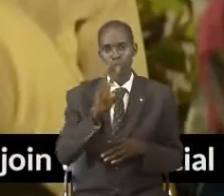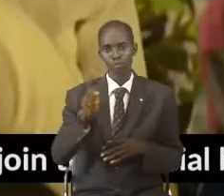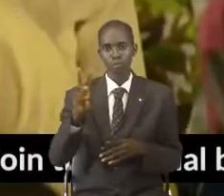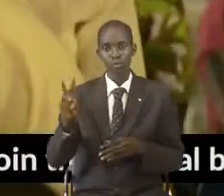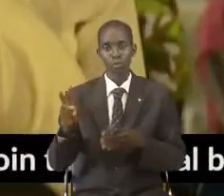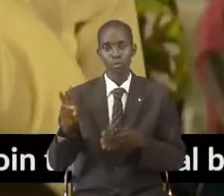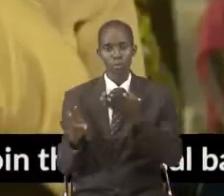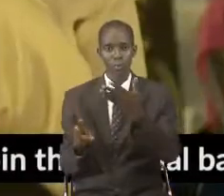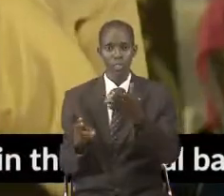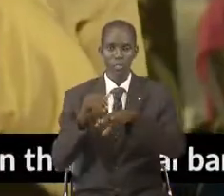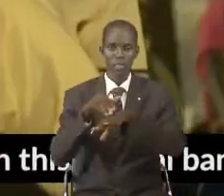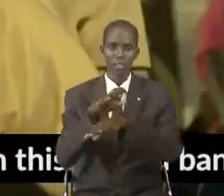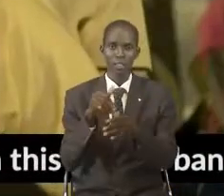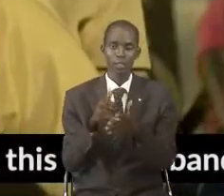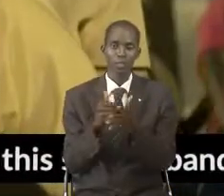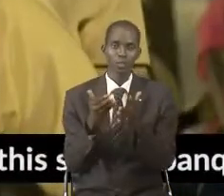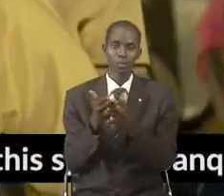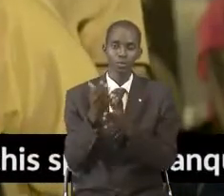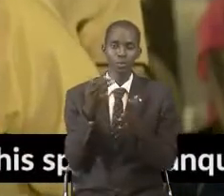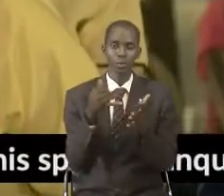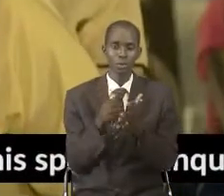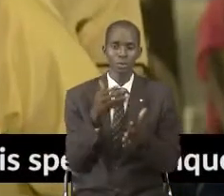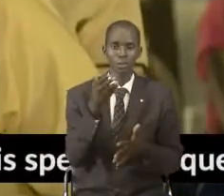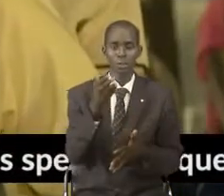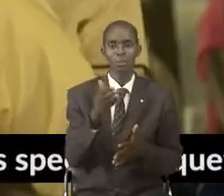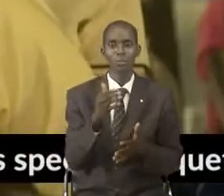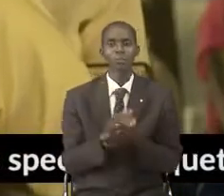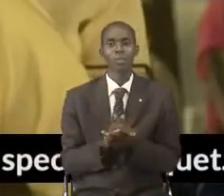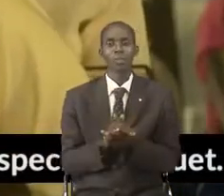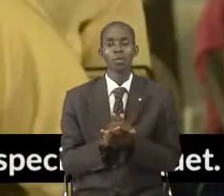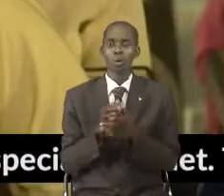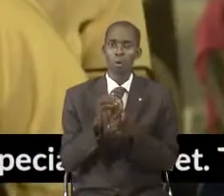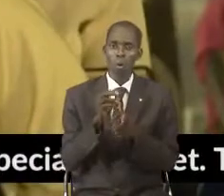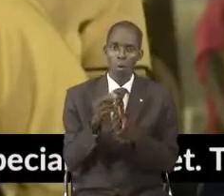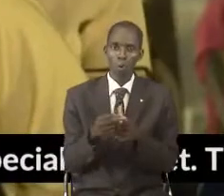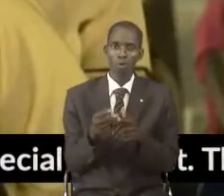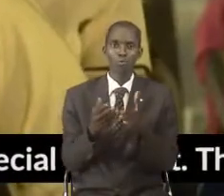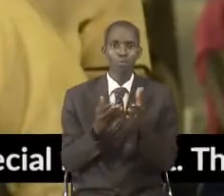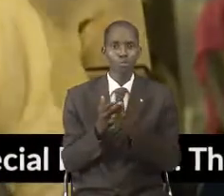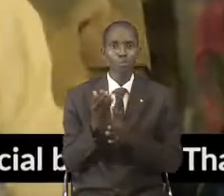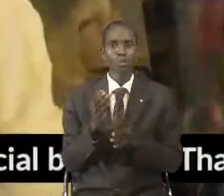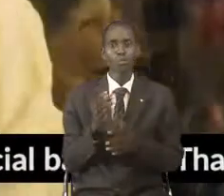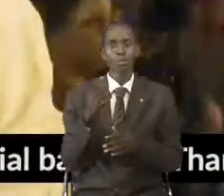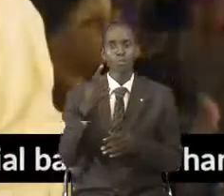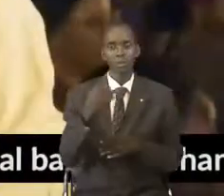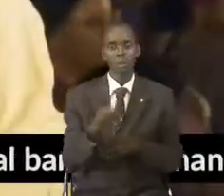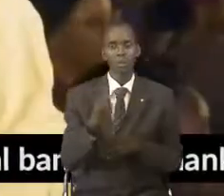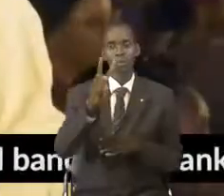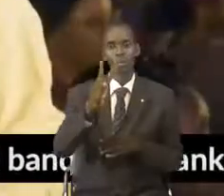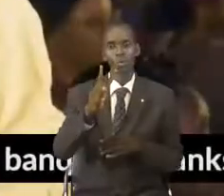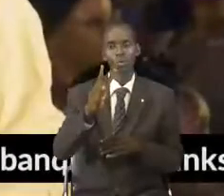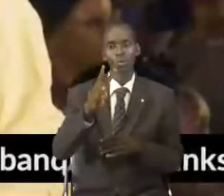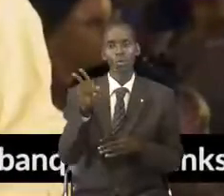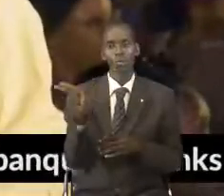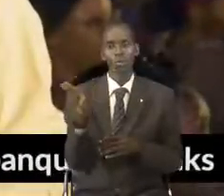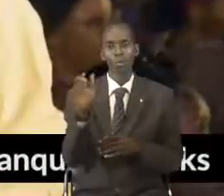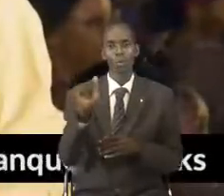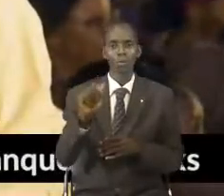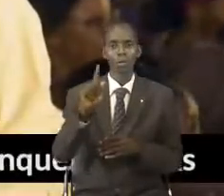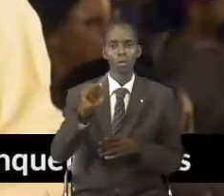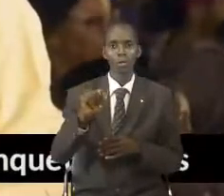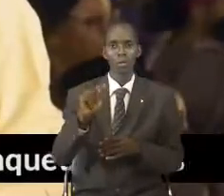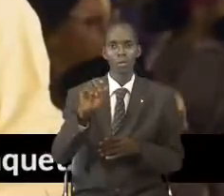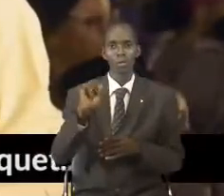you just gave your life to Christ, send your name, phone number, and